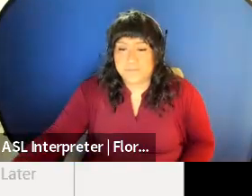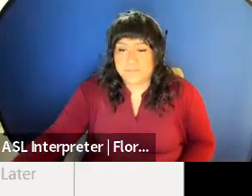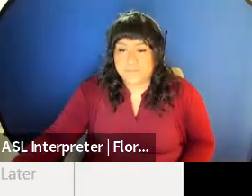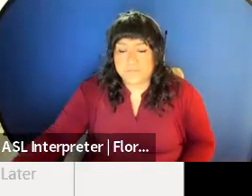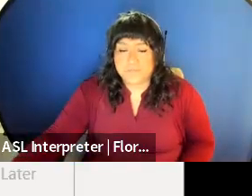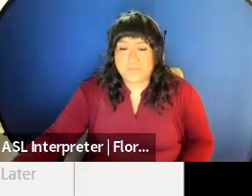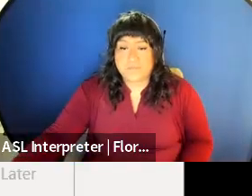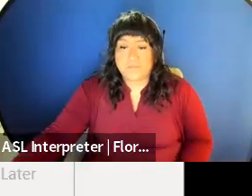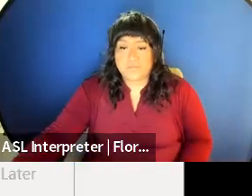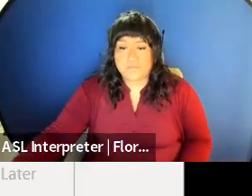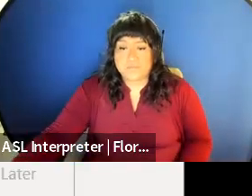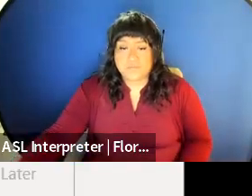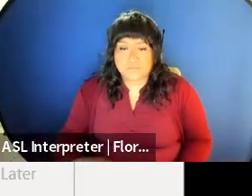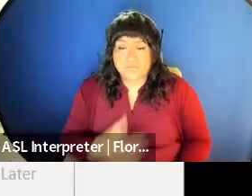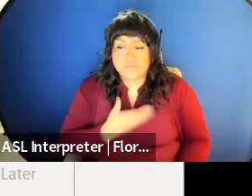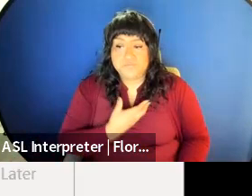And